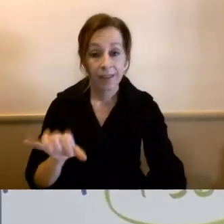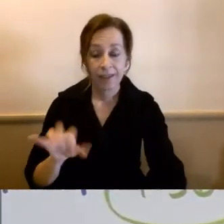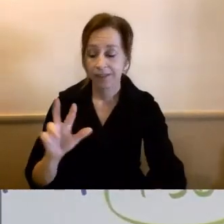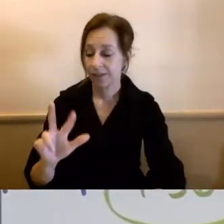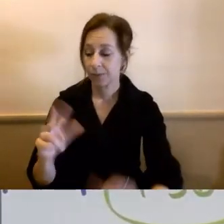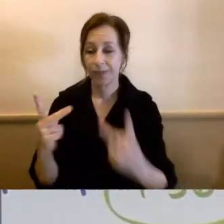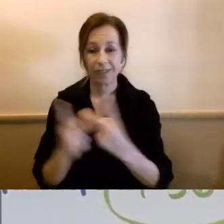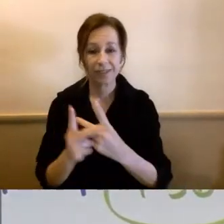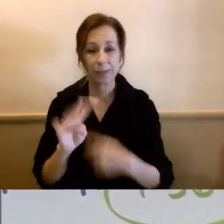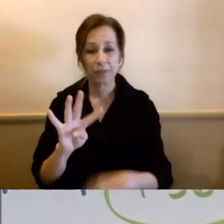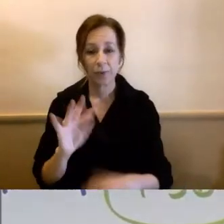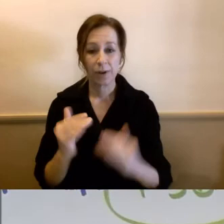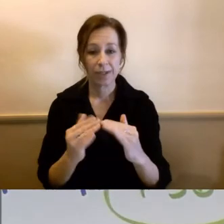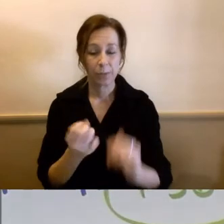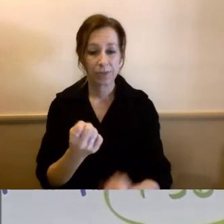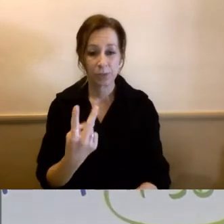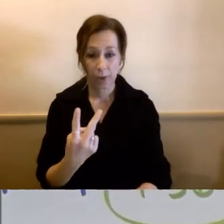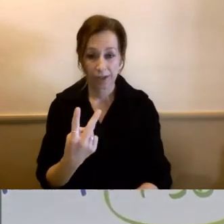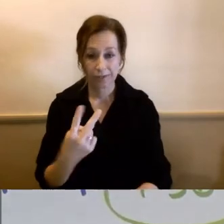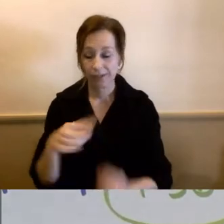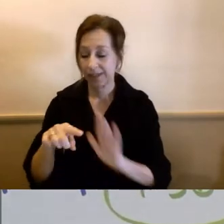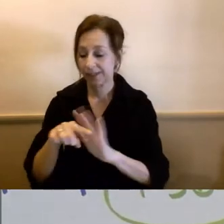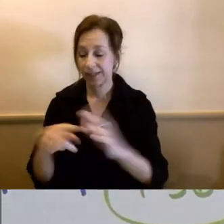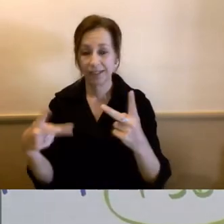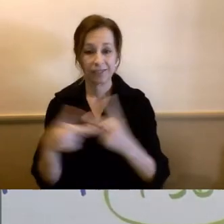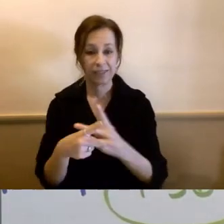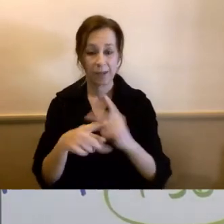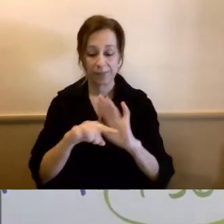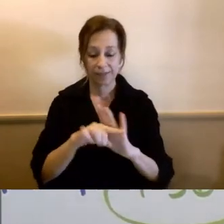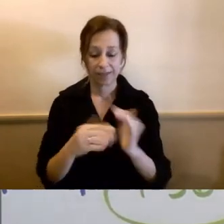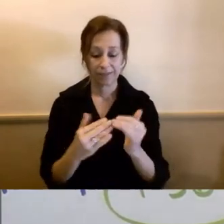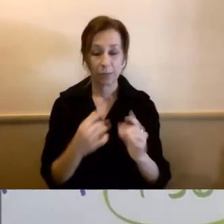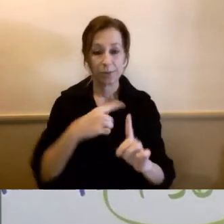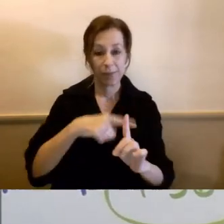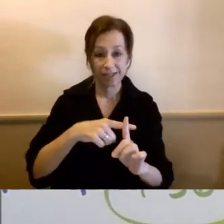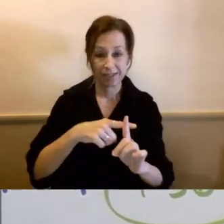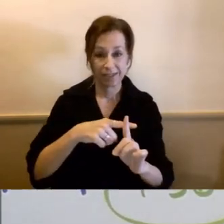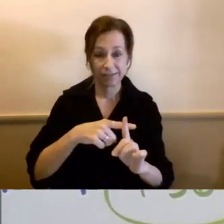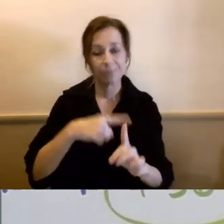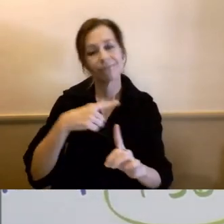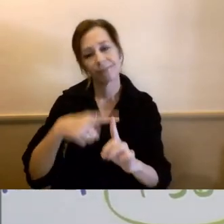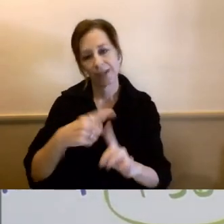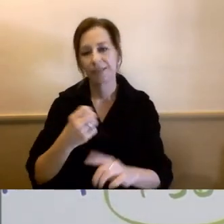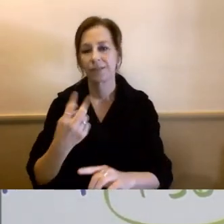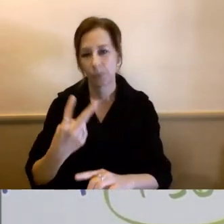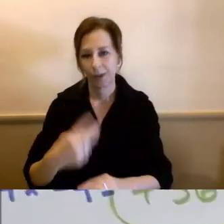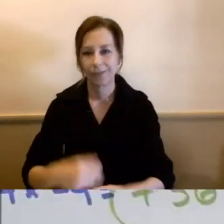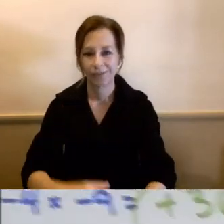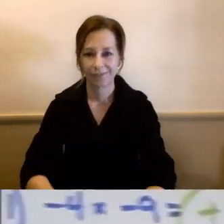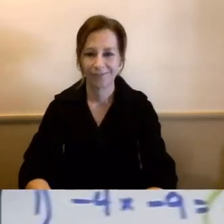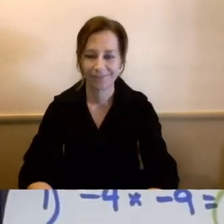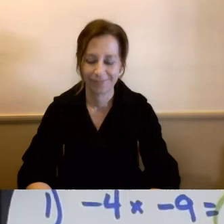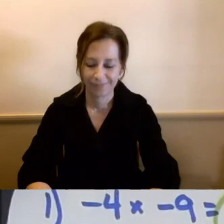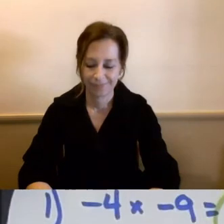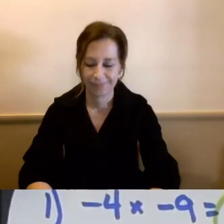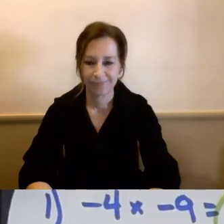Right here, 3 times 4 is 12. A negative times a negative is a positive, so positive 12.